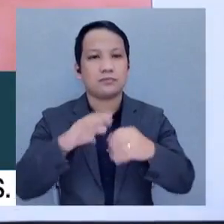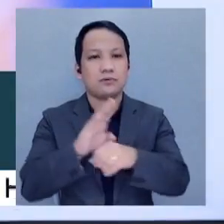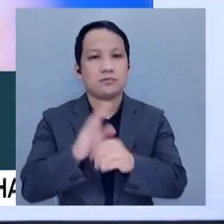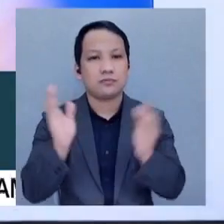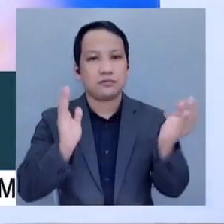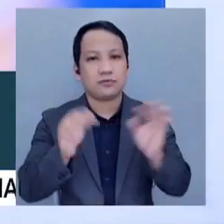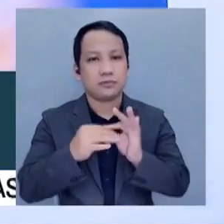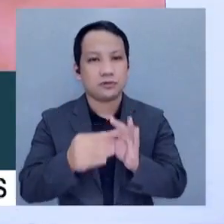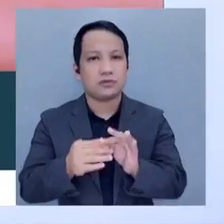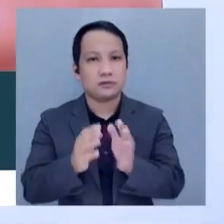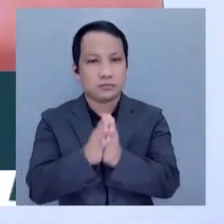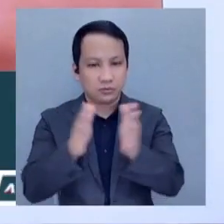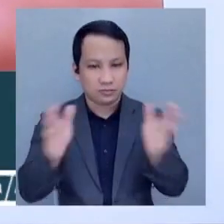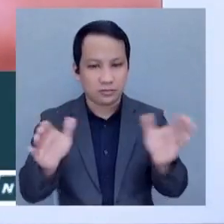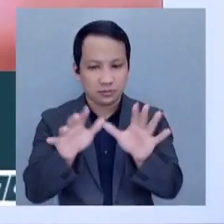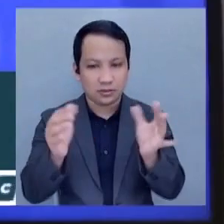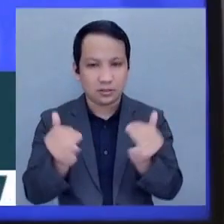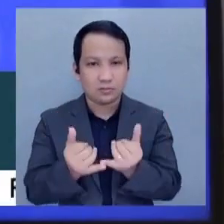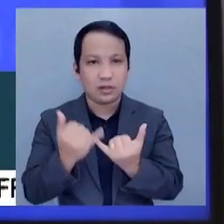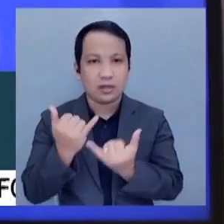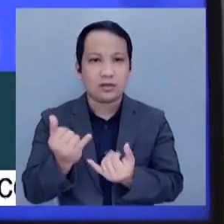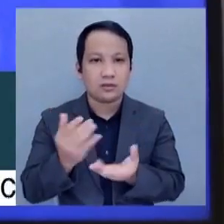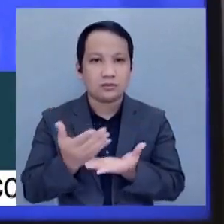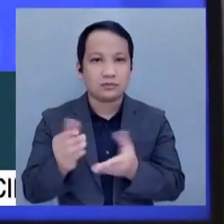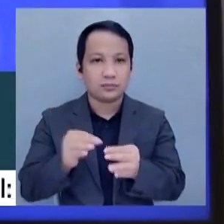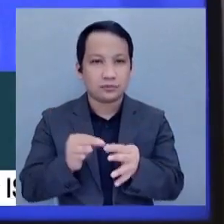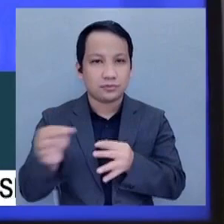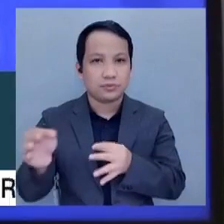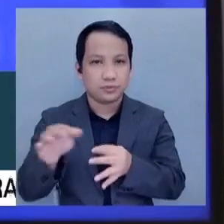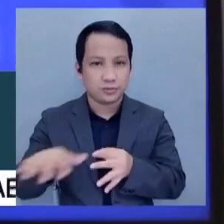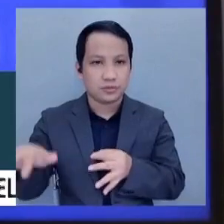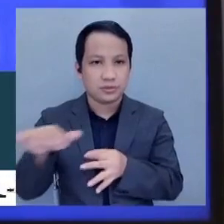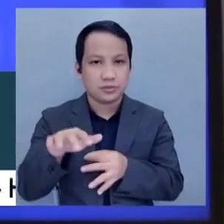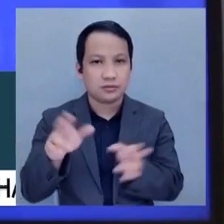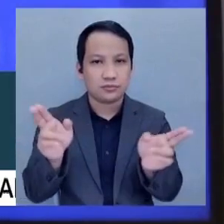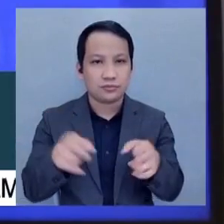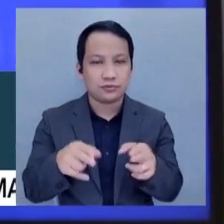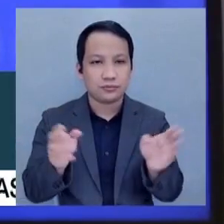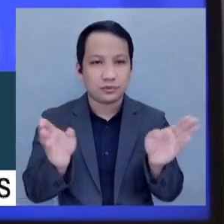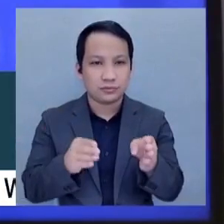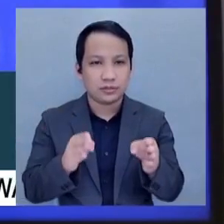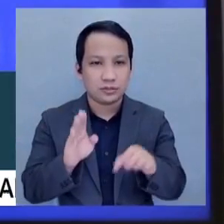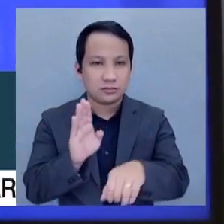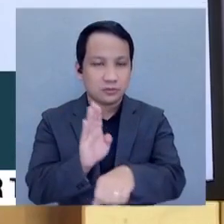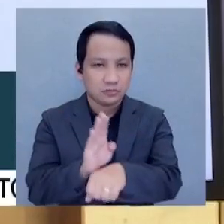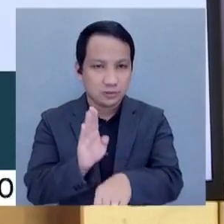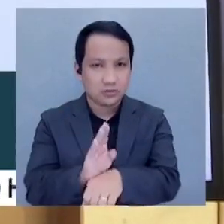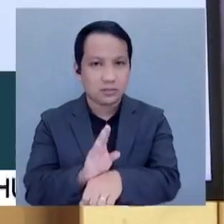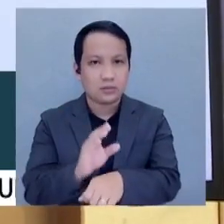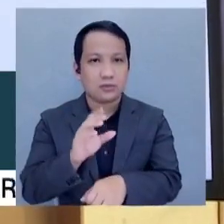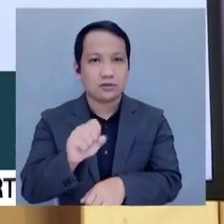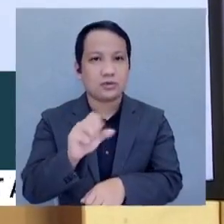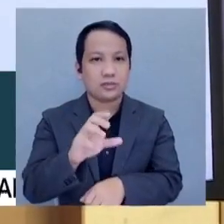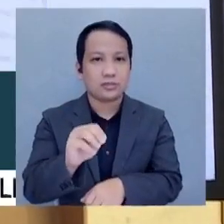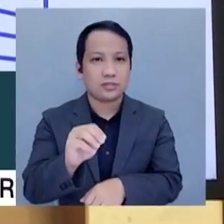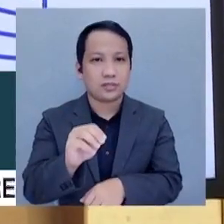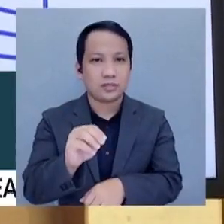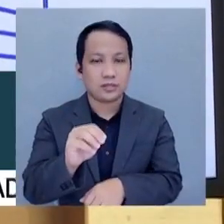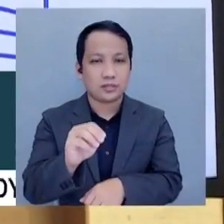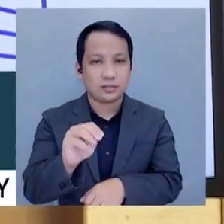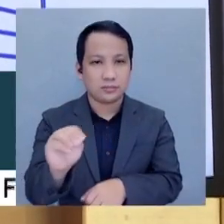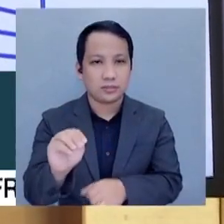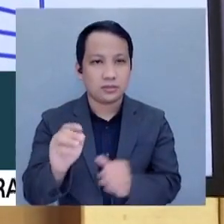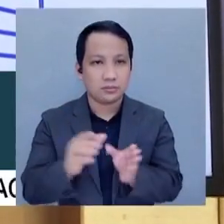large companies, and now it wants to expand its reach to small and medium enterprises or SMEs, which comprise majority